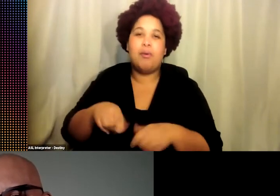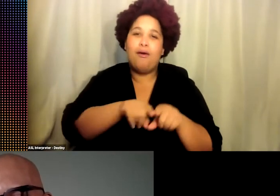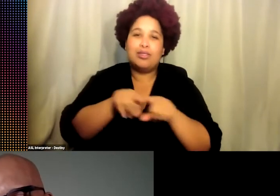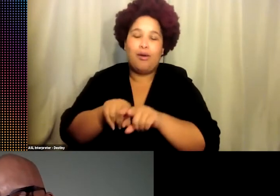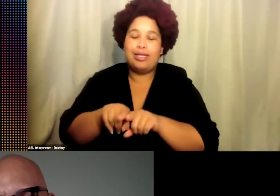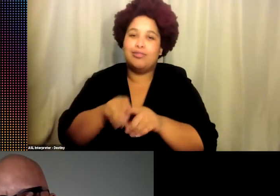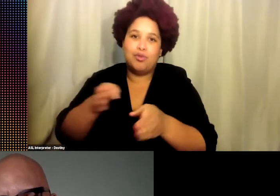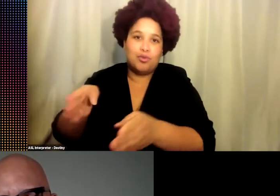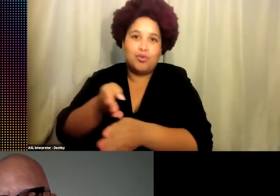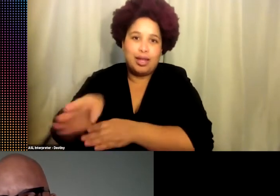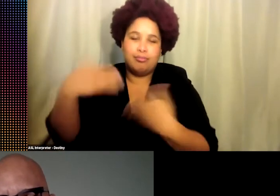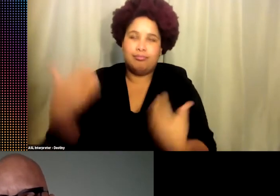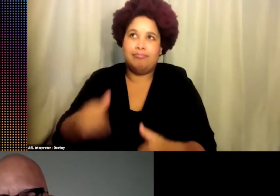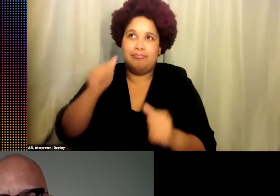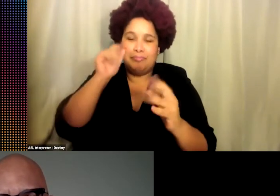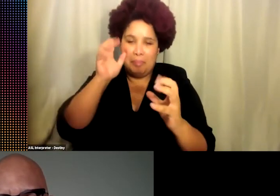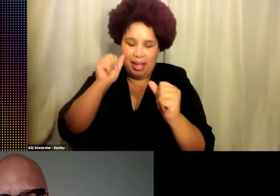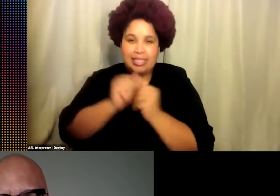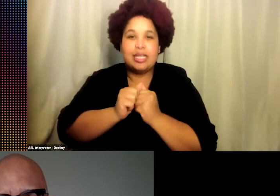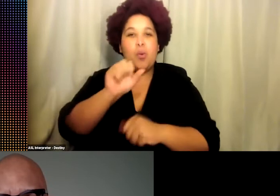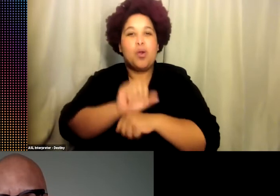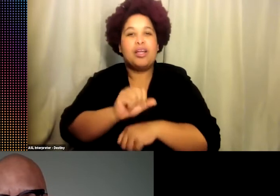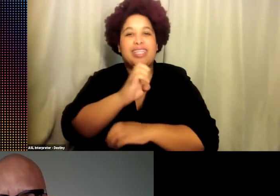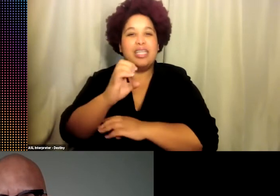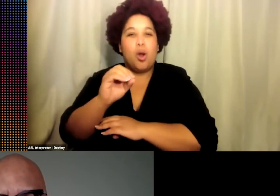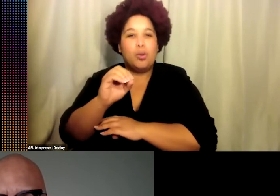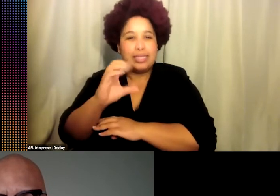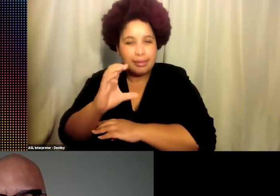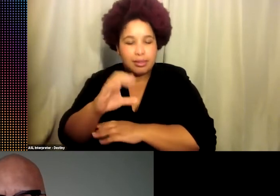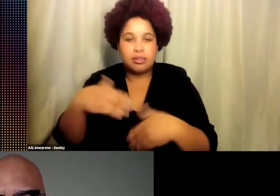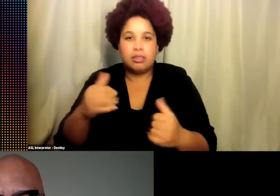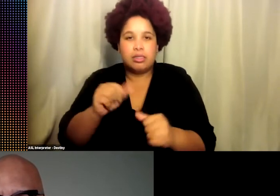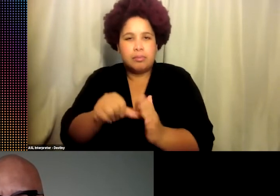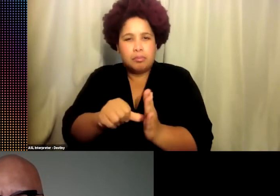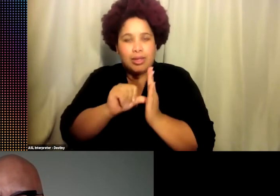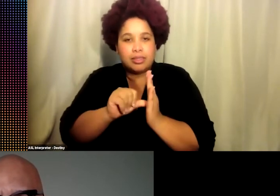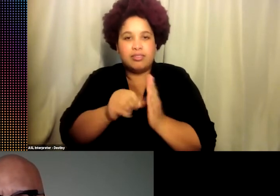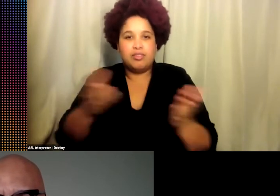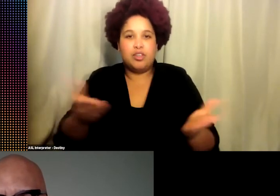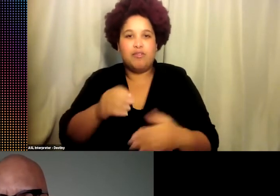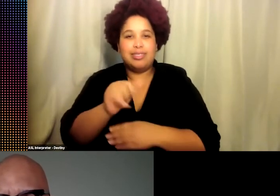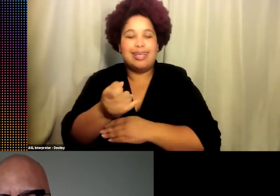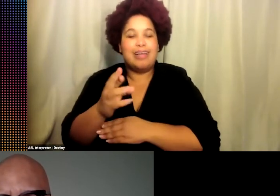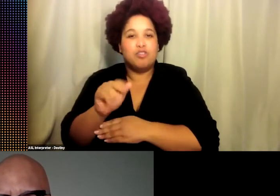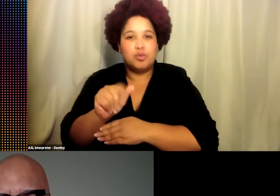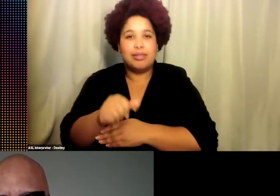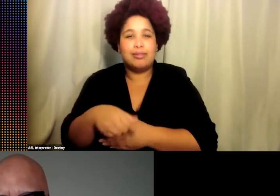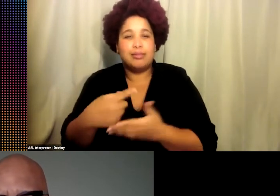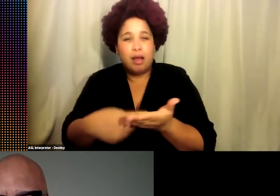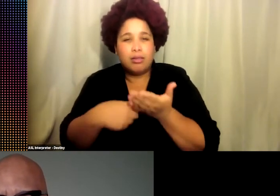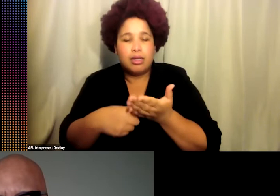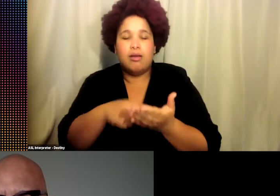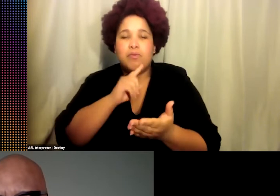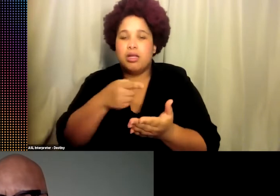career. The work of the EEOC has really been impressive for SAG-AFTRA, and its conversations have been